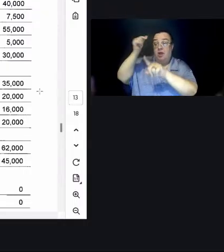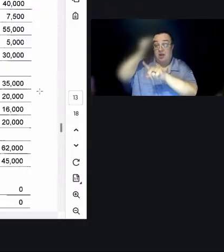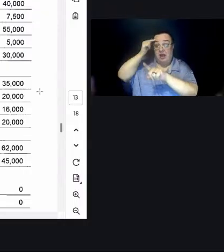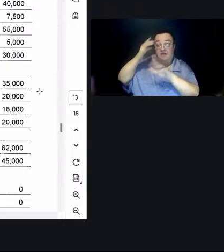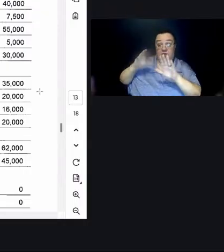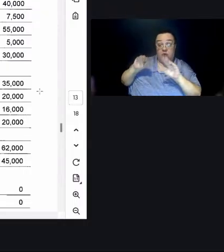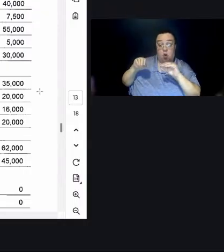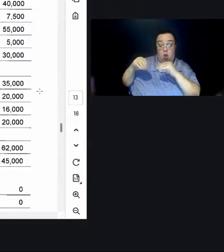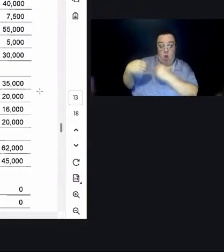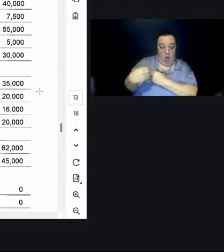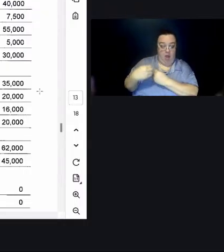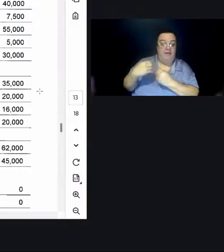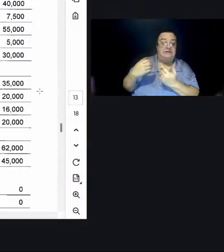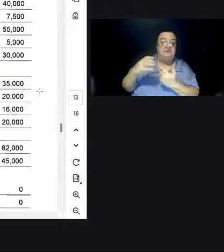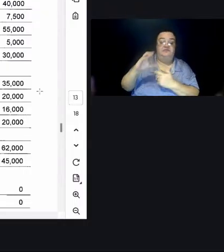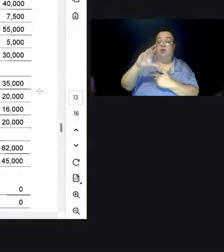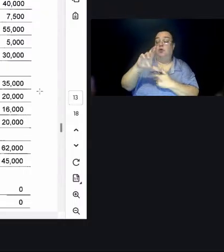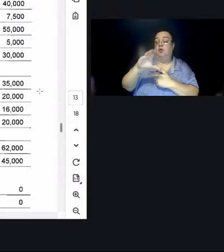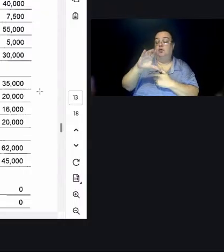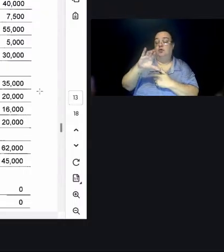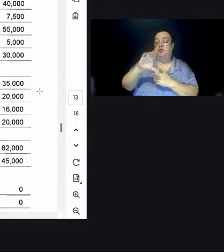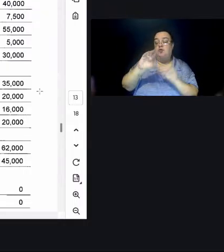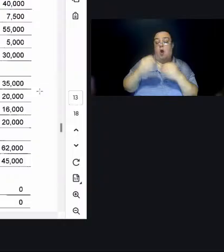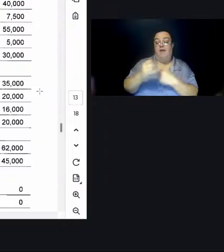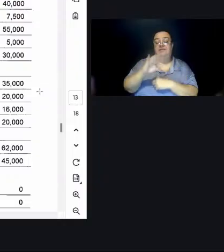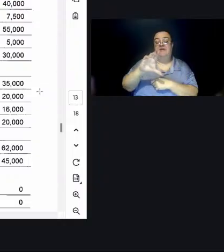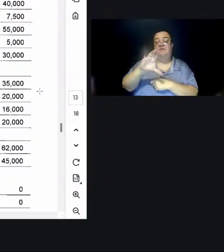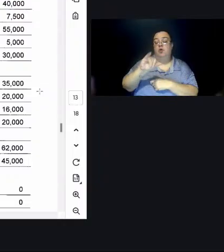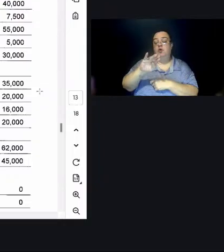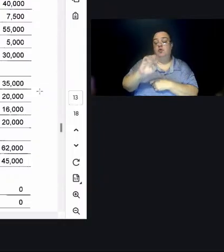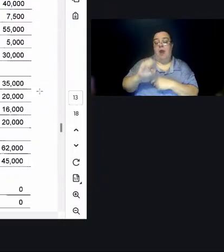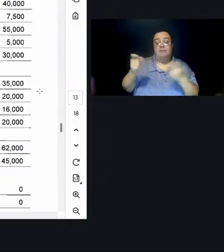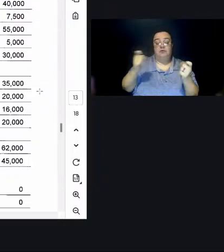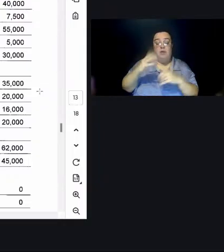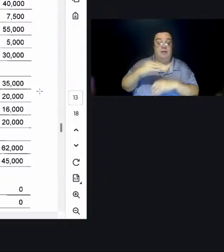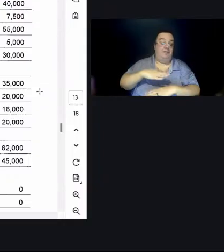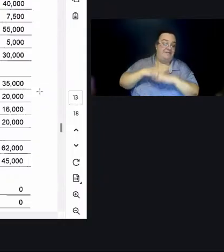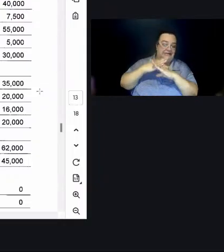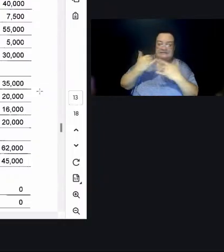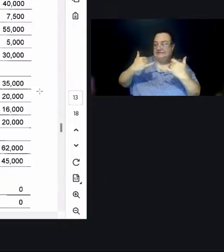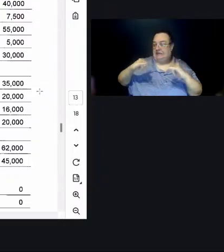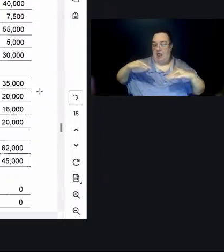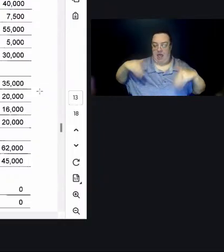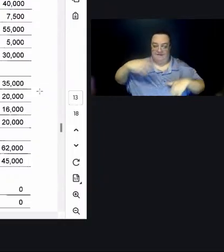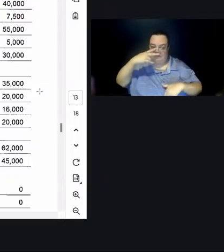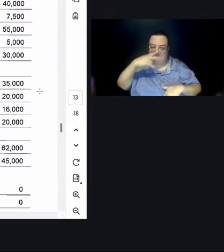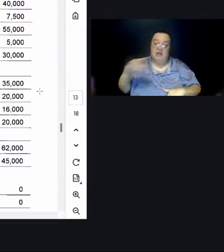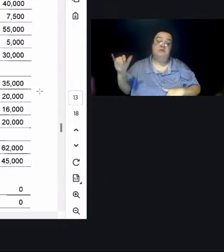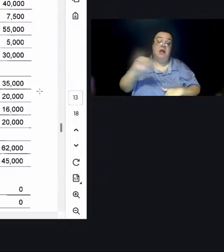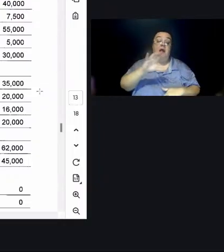Prevention still remains to be seen. Likewise, Congressman Ivy has